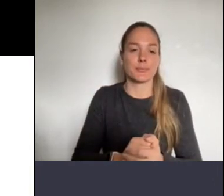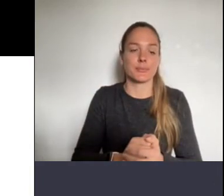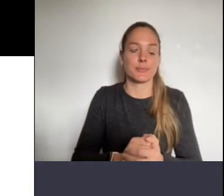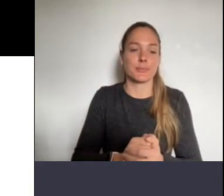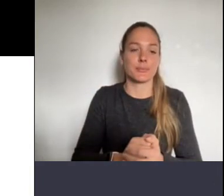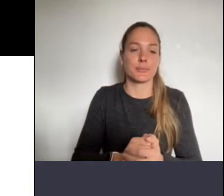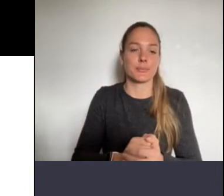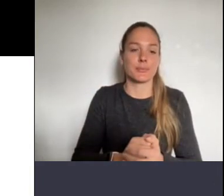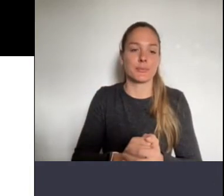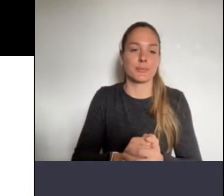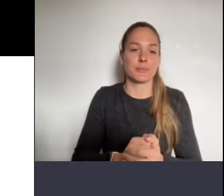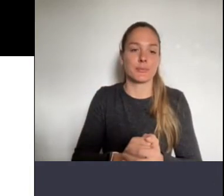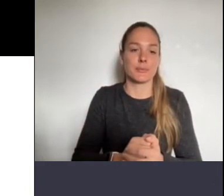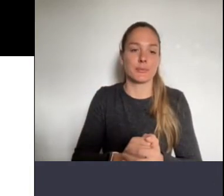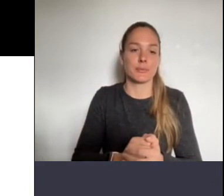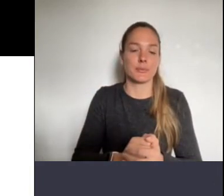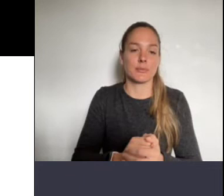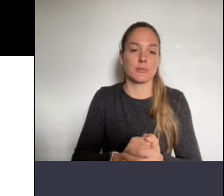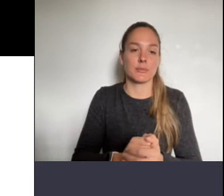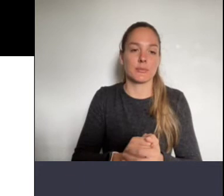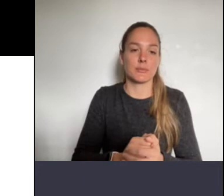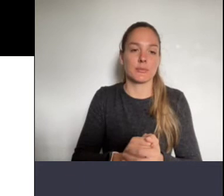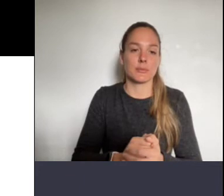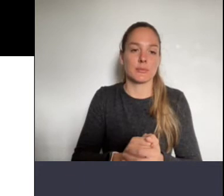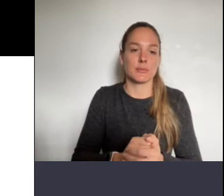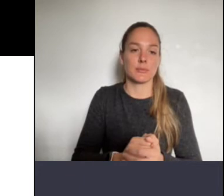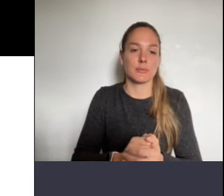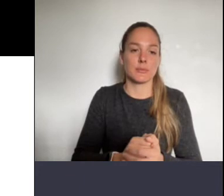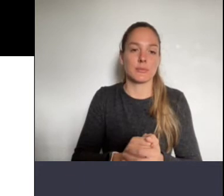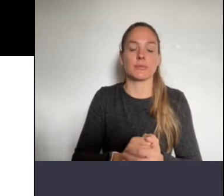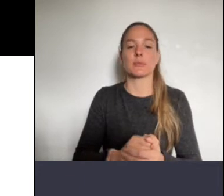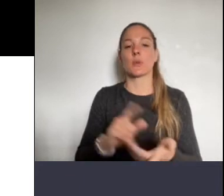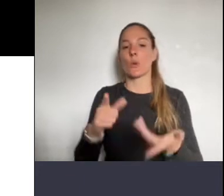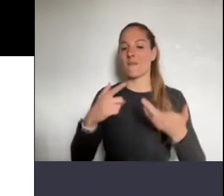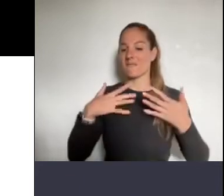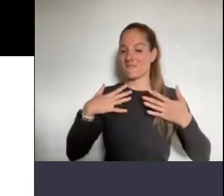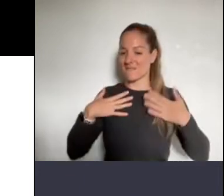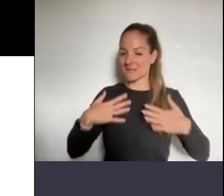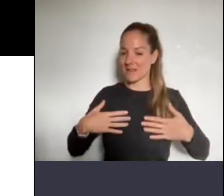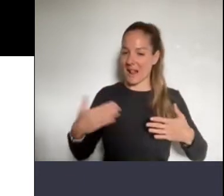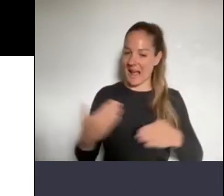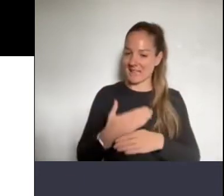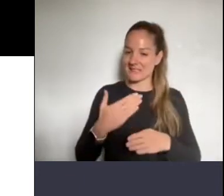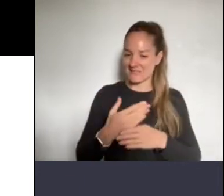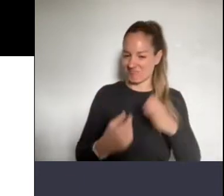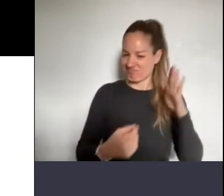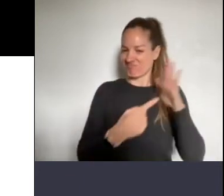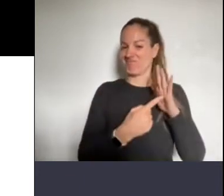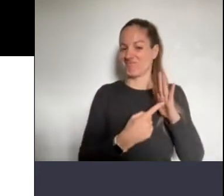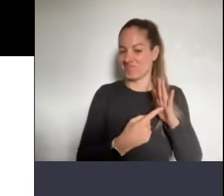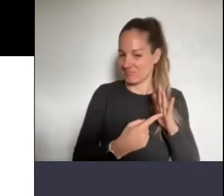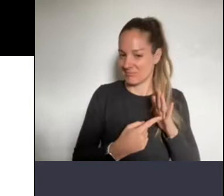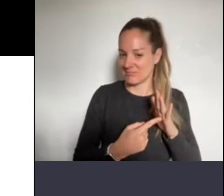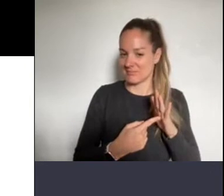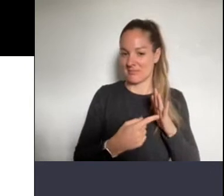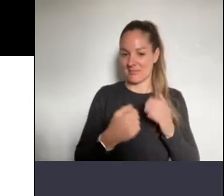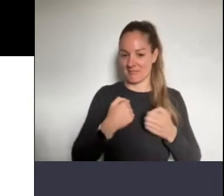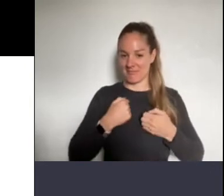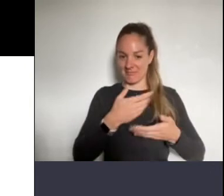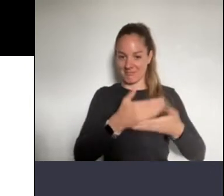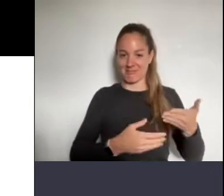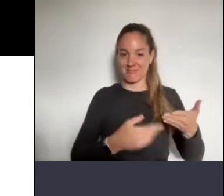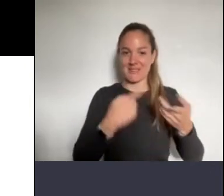you. So being physically active is also really crucial, especially based on the information that had